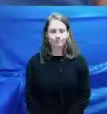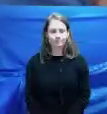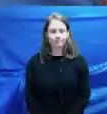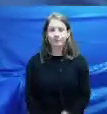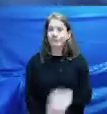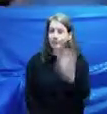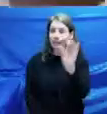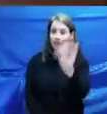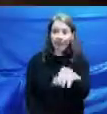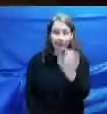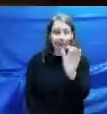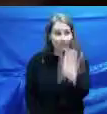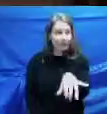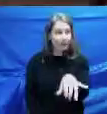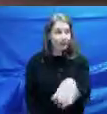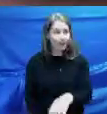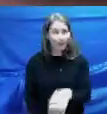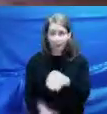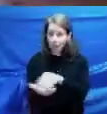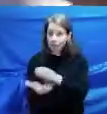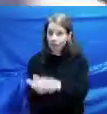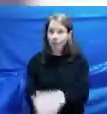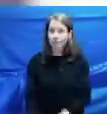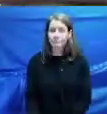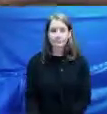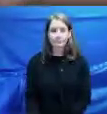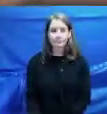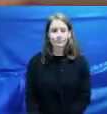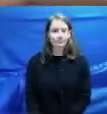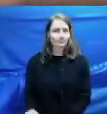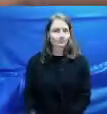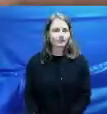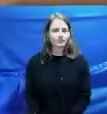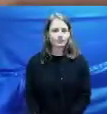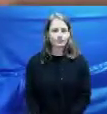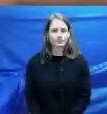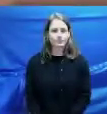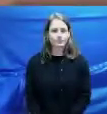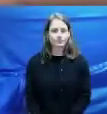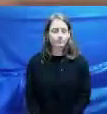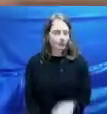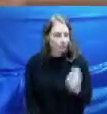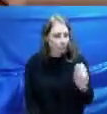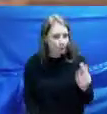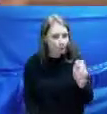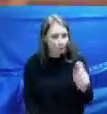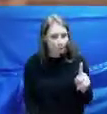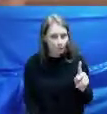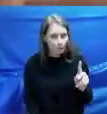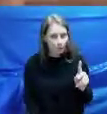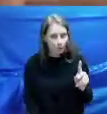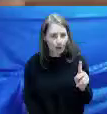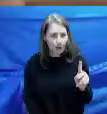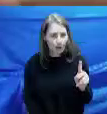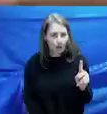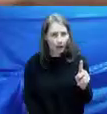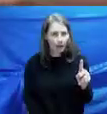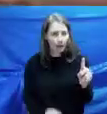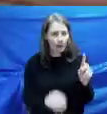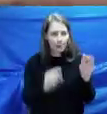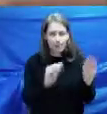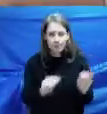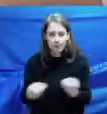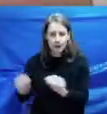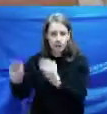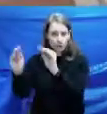There you go, put that down. Okay, migration patterns from rural to urban. We know that